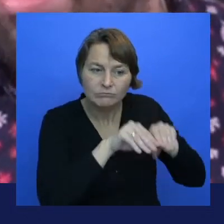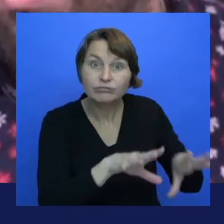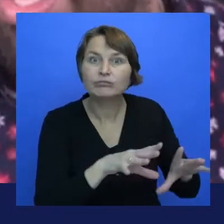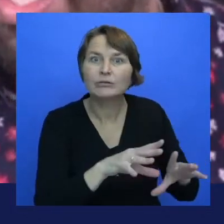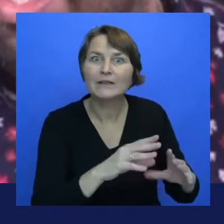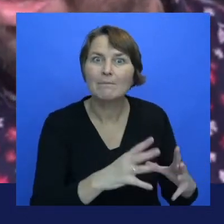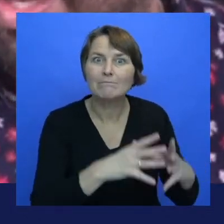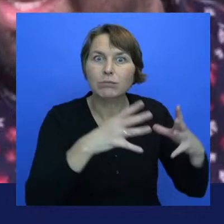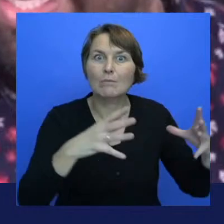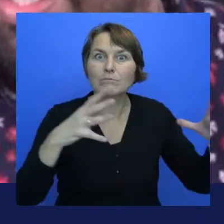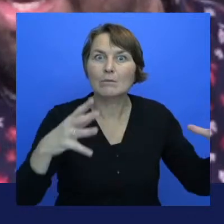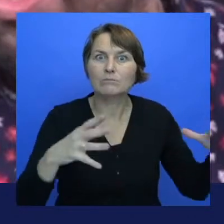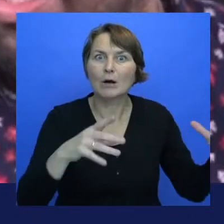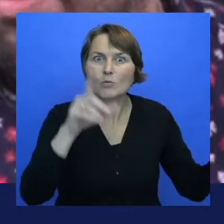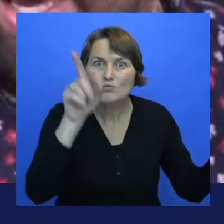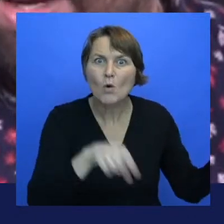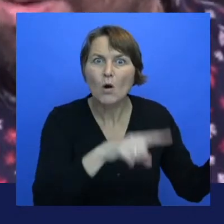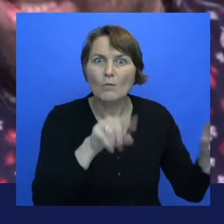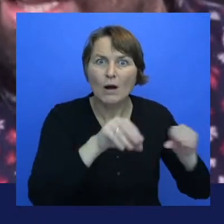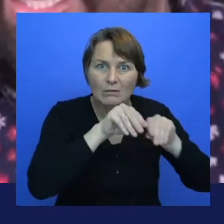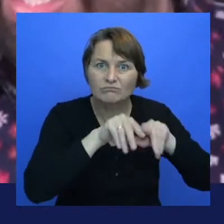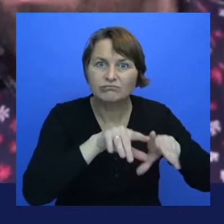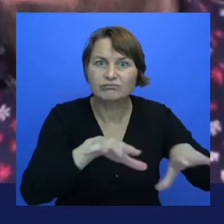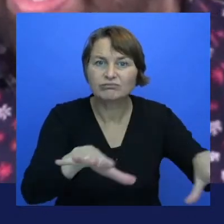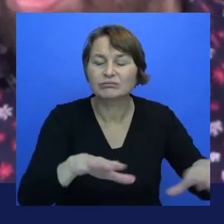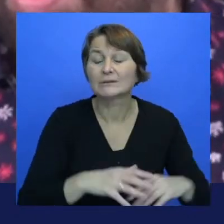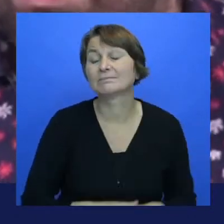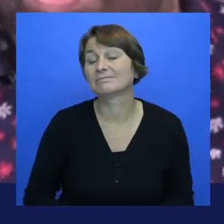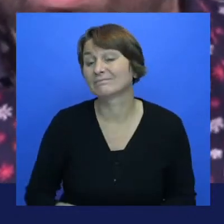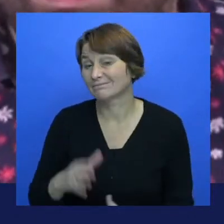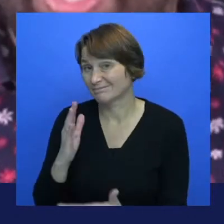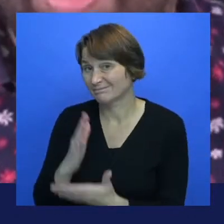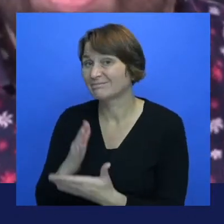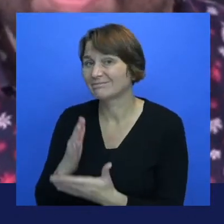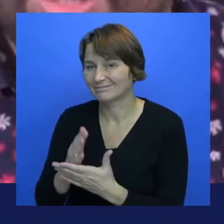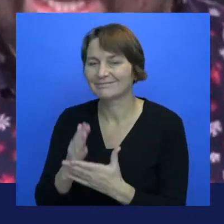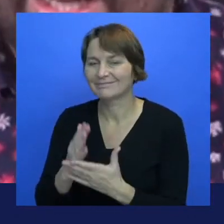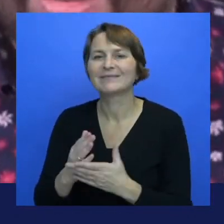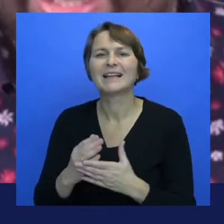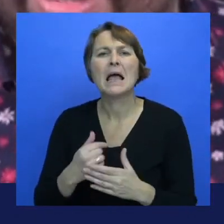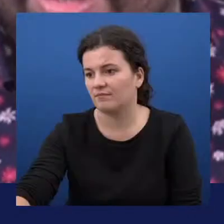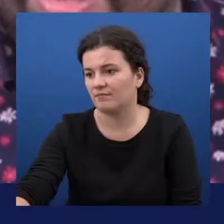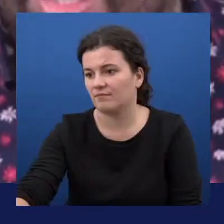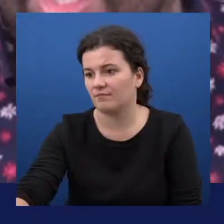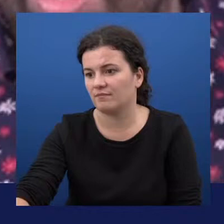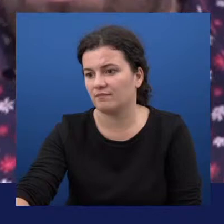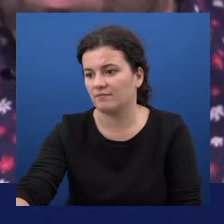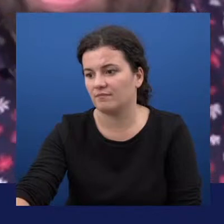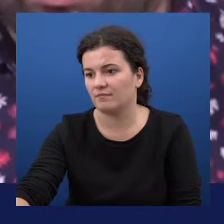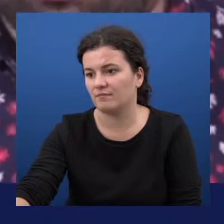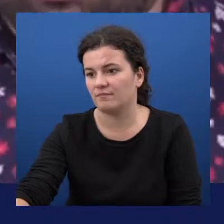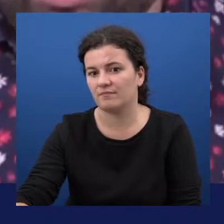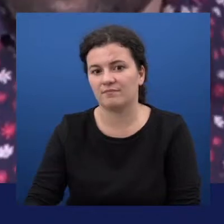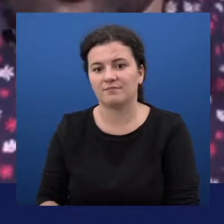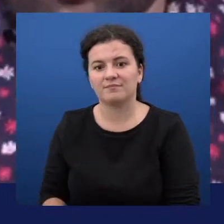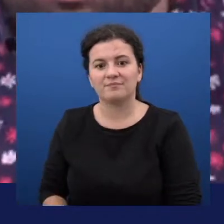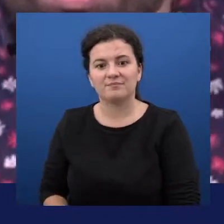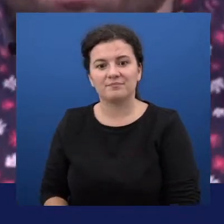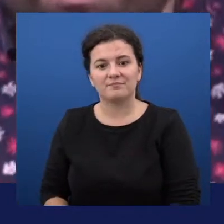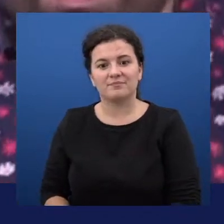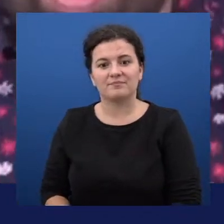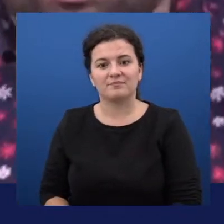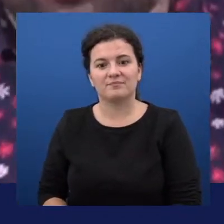Amen. And I was in a panel once, and I think I got invited to the wrong panel. It was like in Texas for like